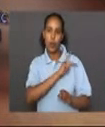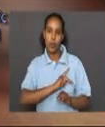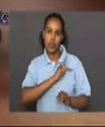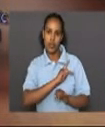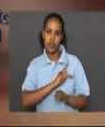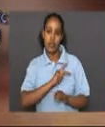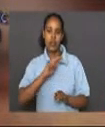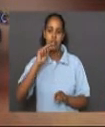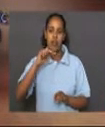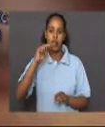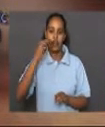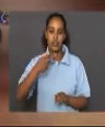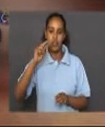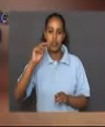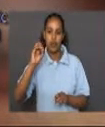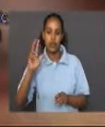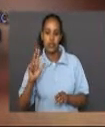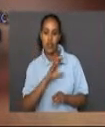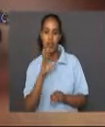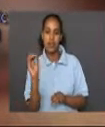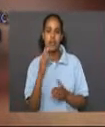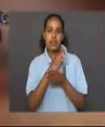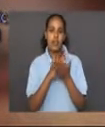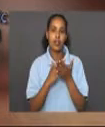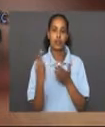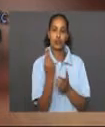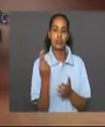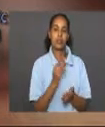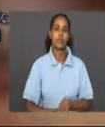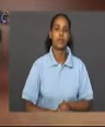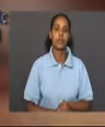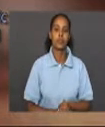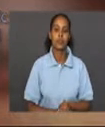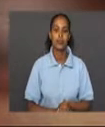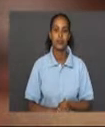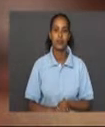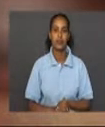properties of nitric acid and some of its uses.